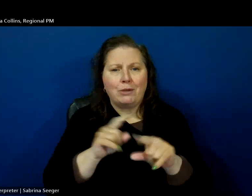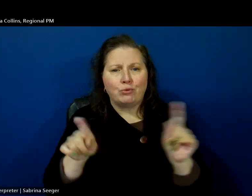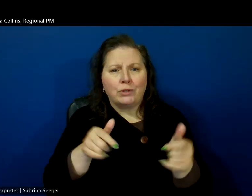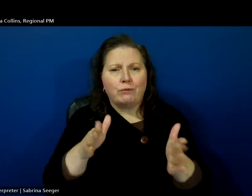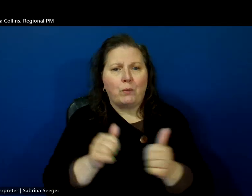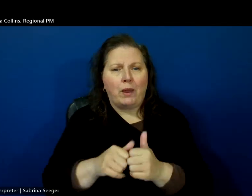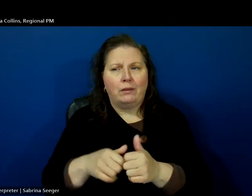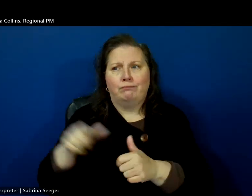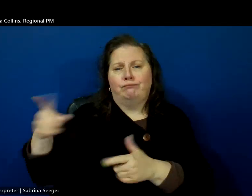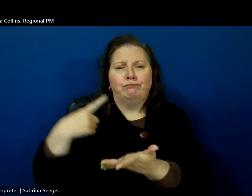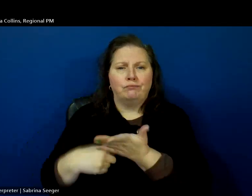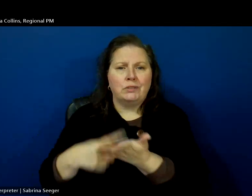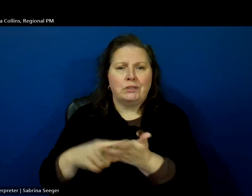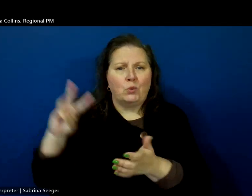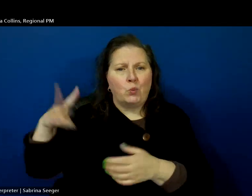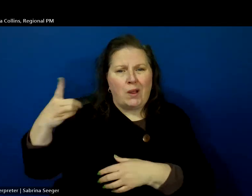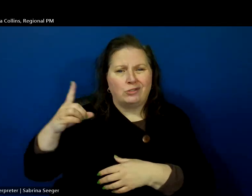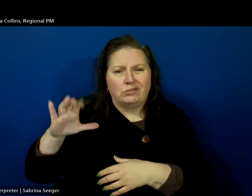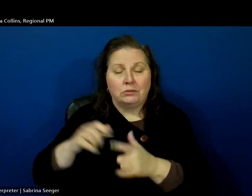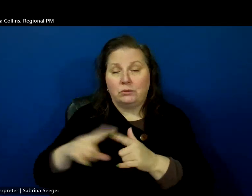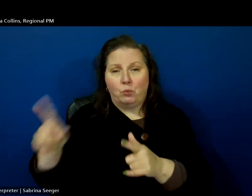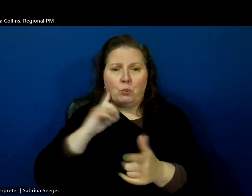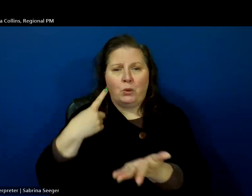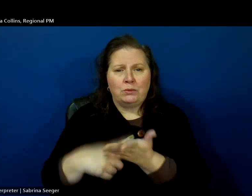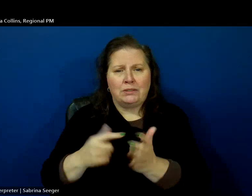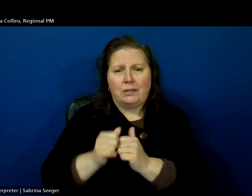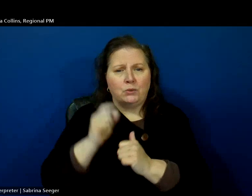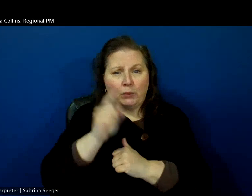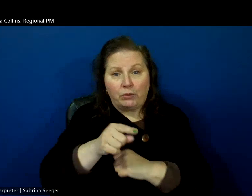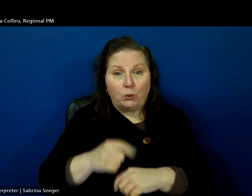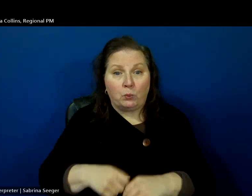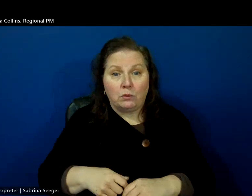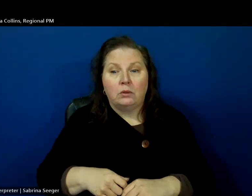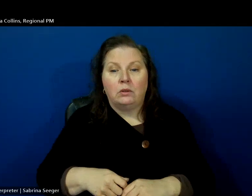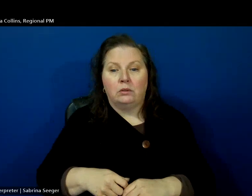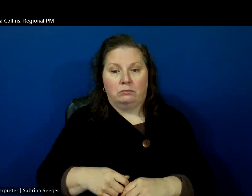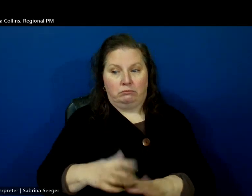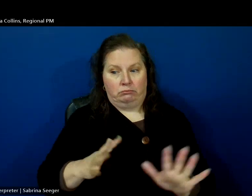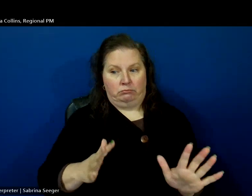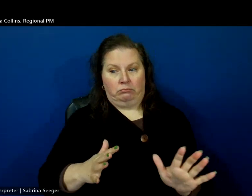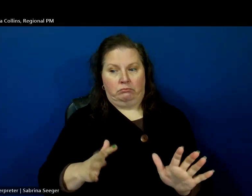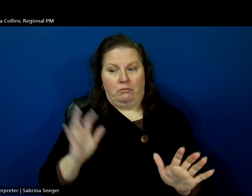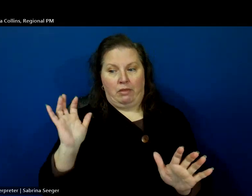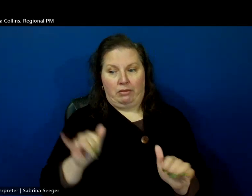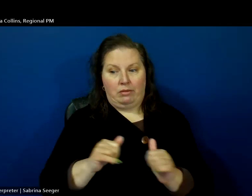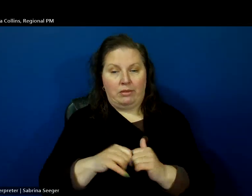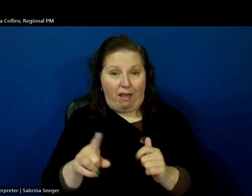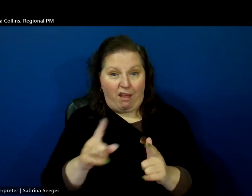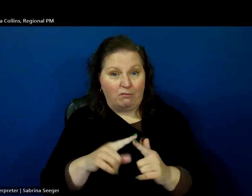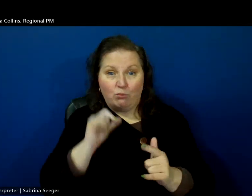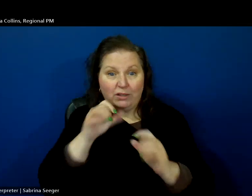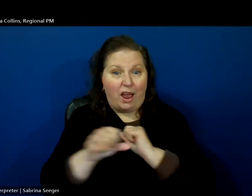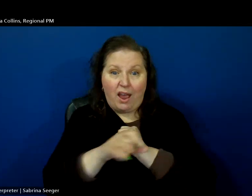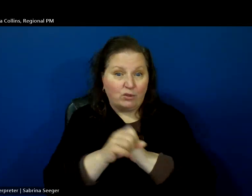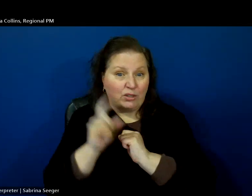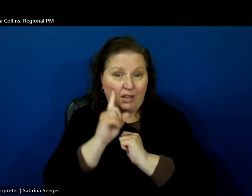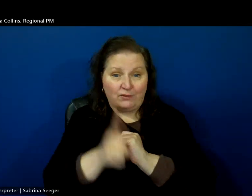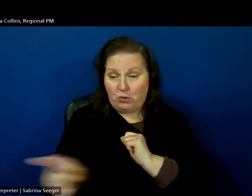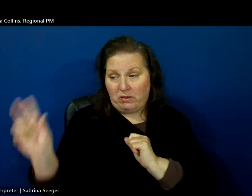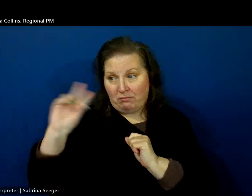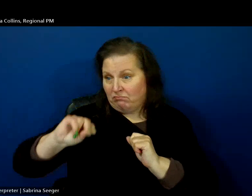up with Washington. We don't answer to you. And that's why we shouldn't be advertising for them